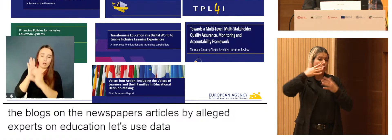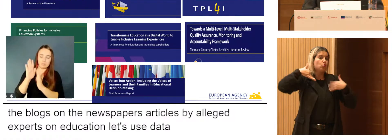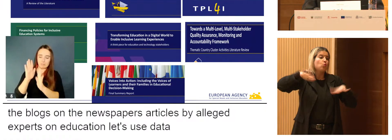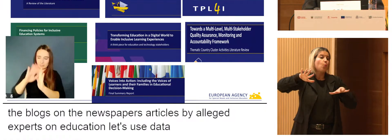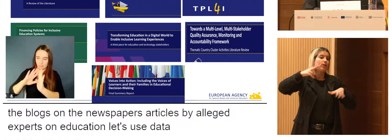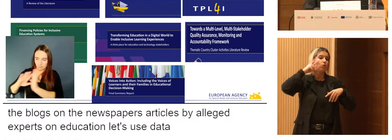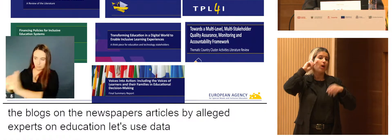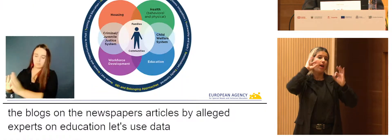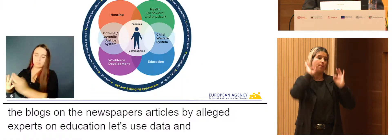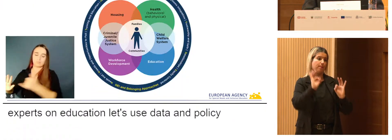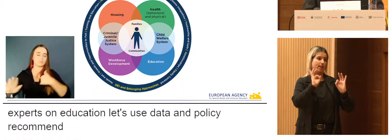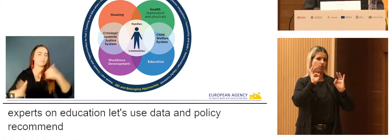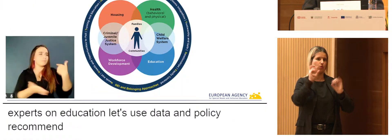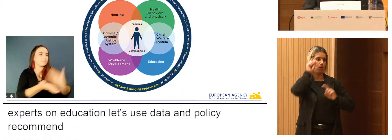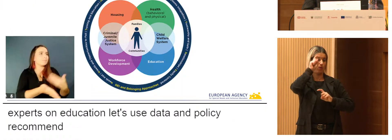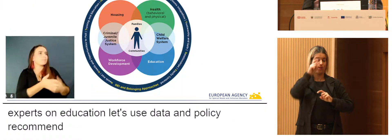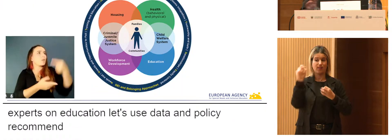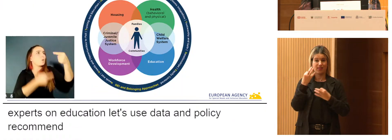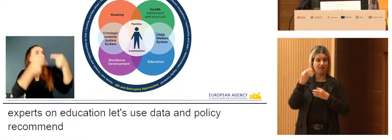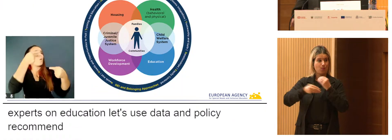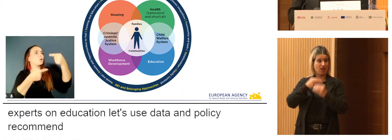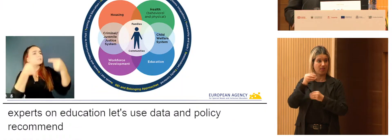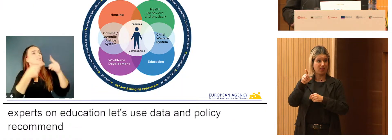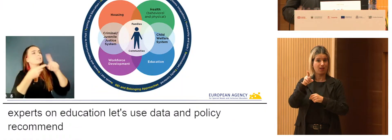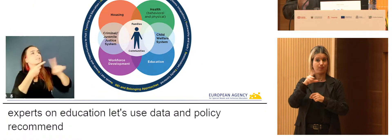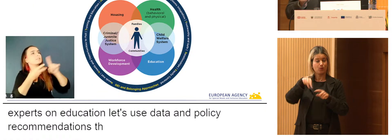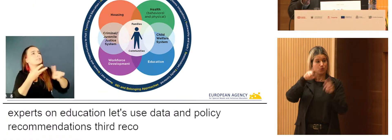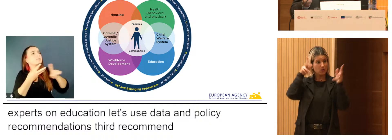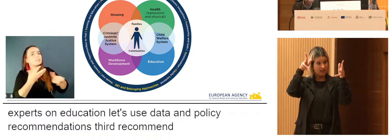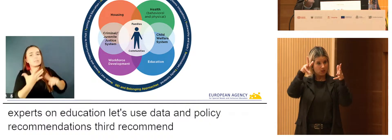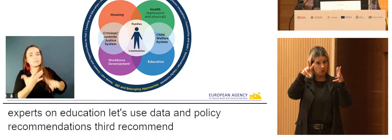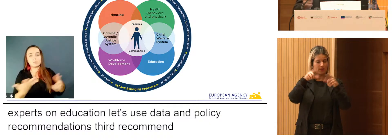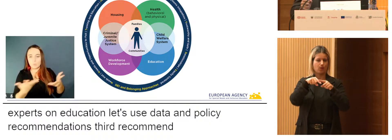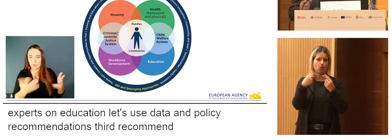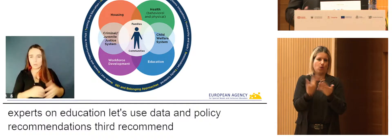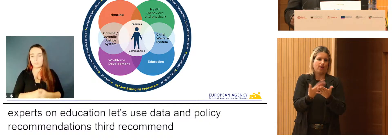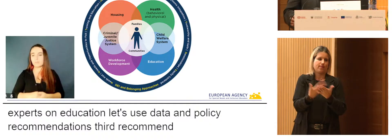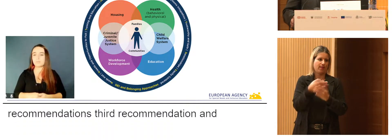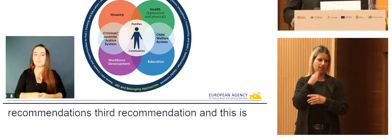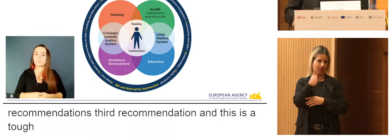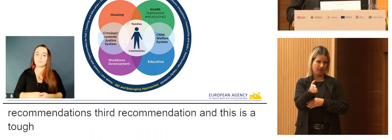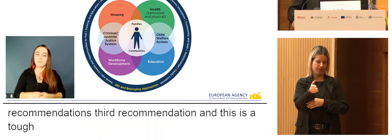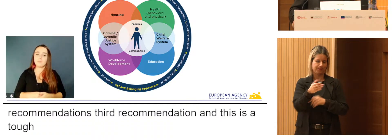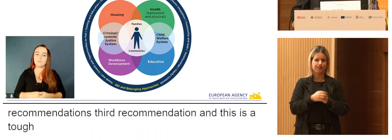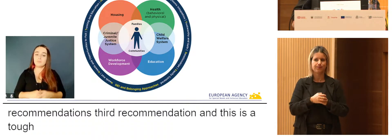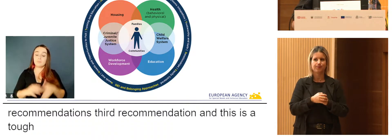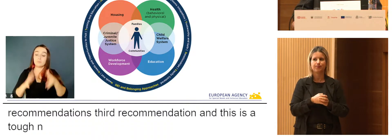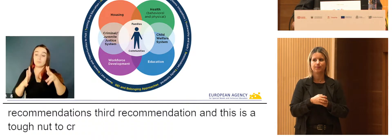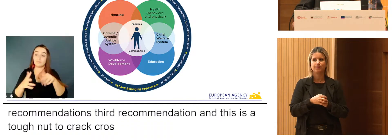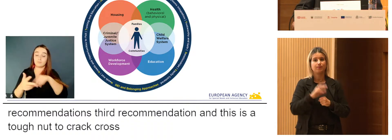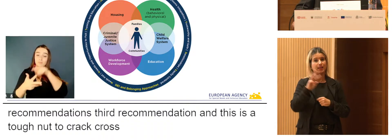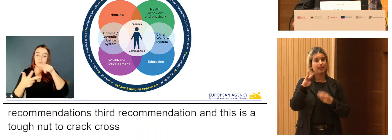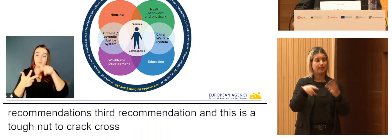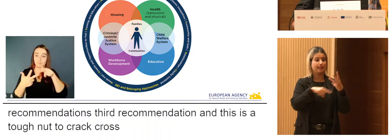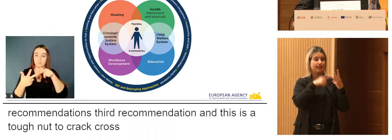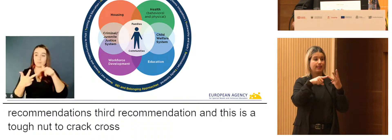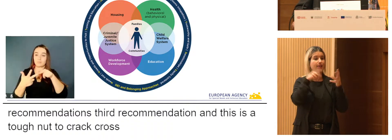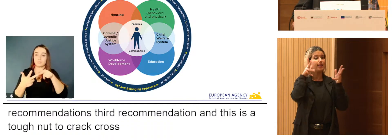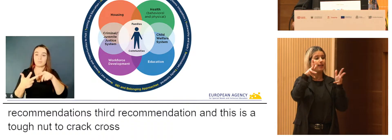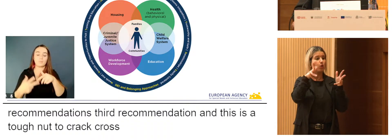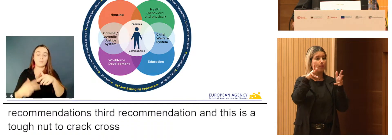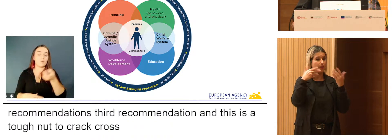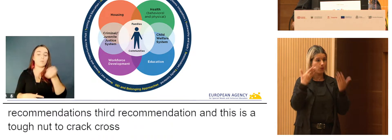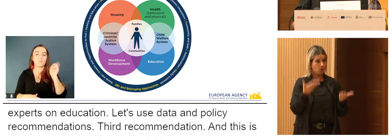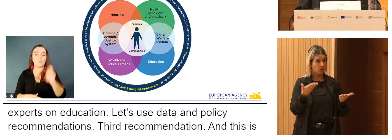policy recommendations. Third recommendation, and this is a tough nut to crack, cross-sectoral collaboration. I